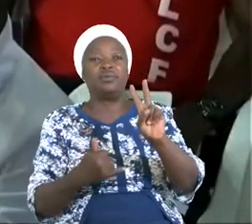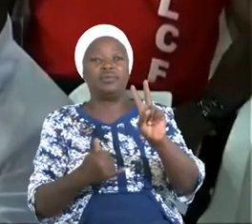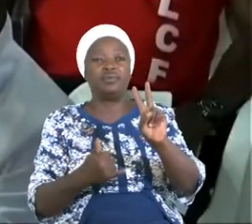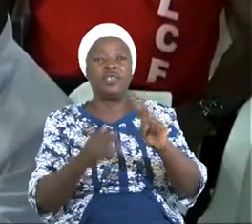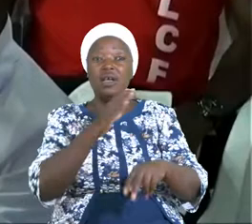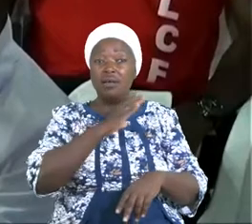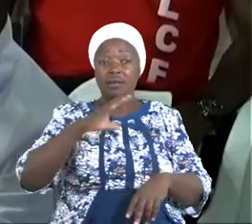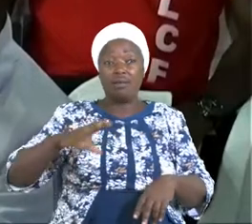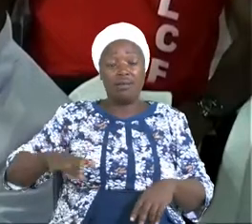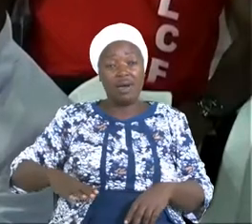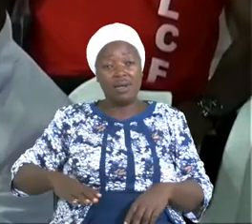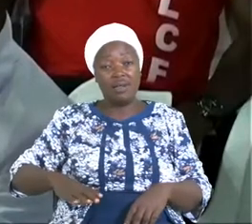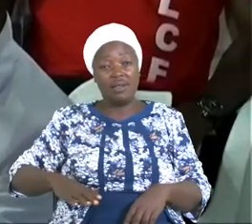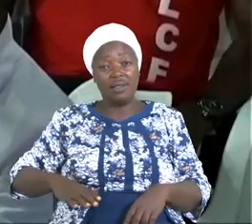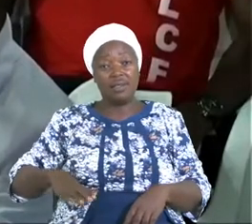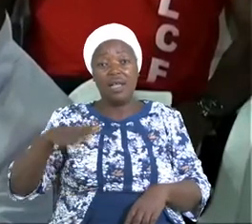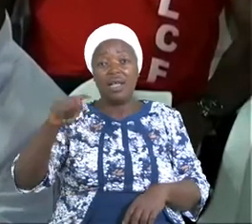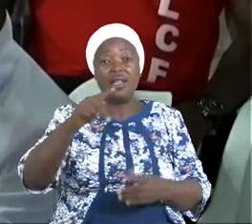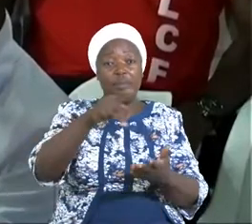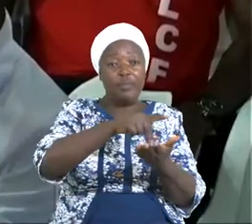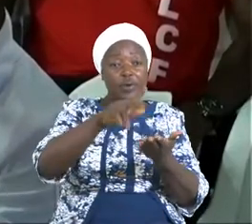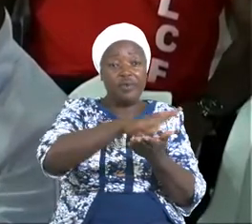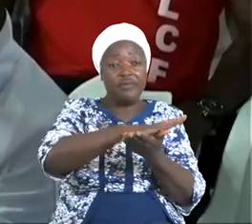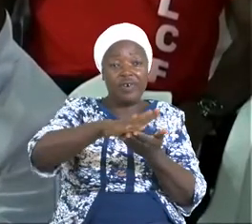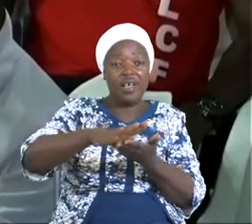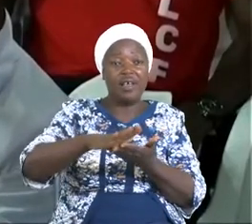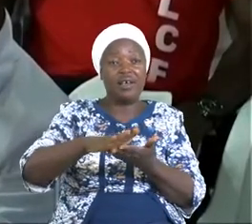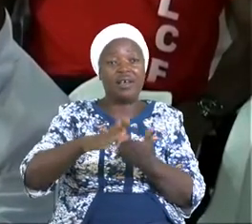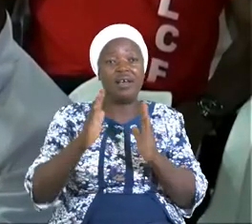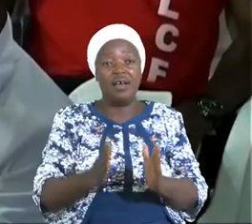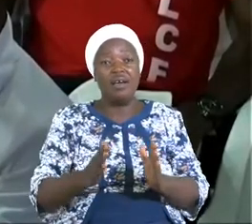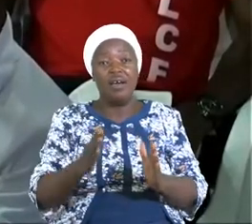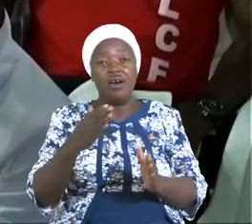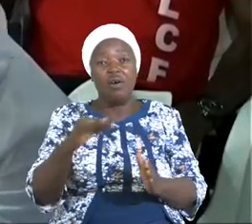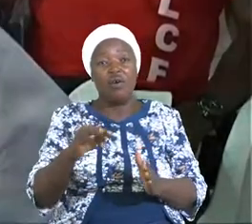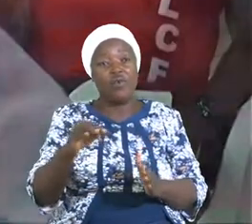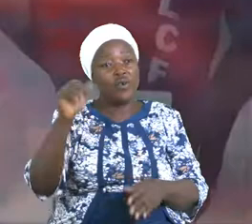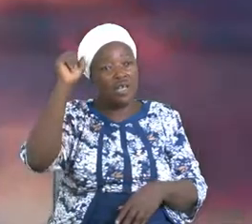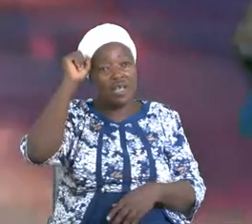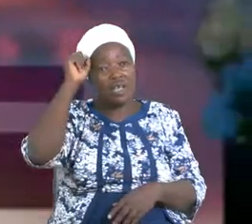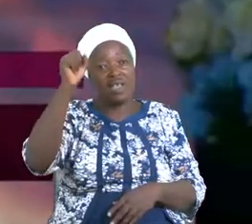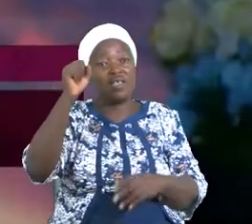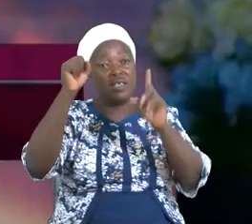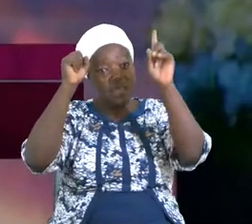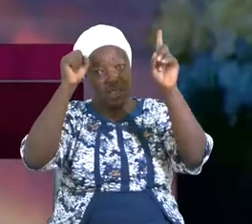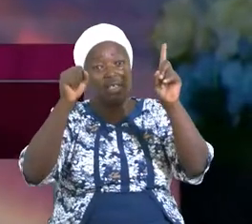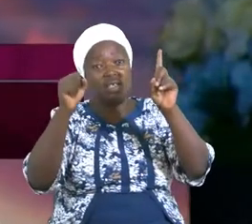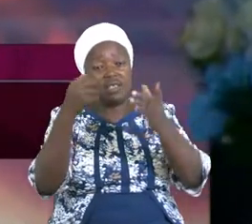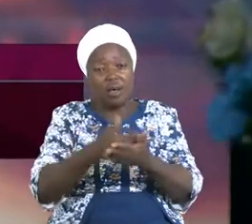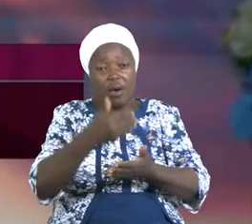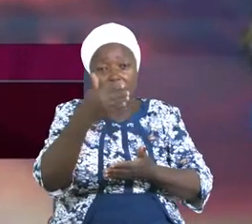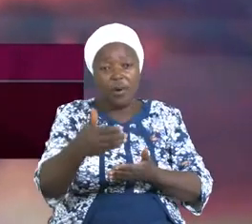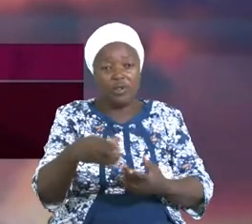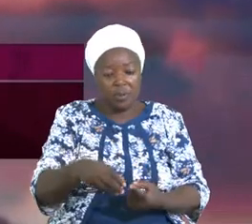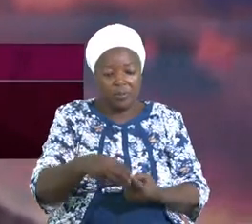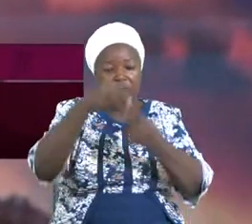Christ, the purifier of his purged, peculiar people.